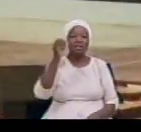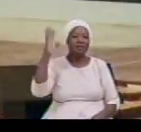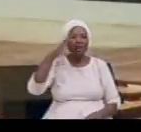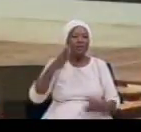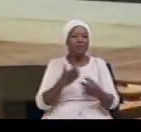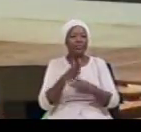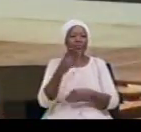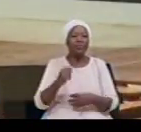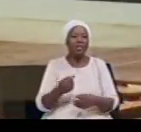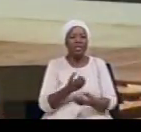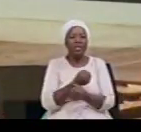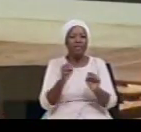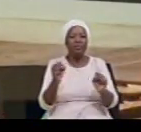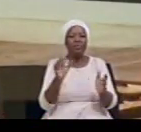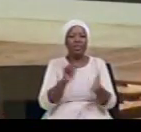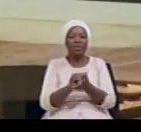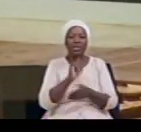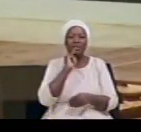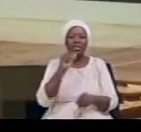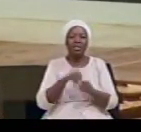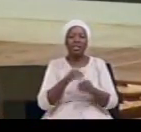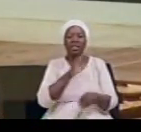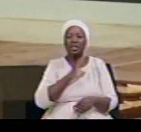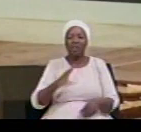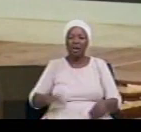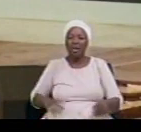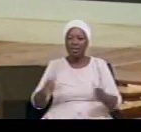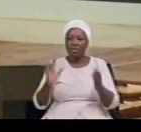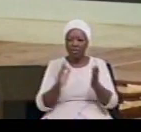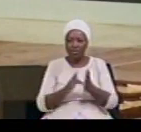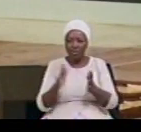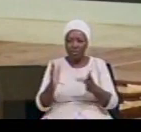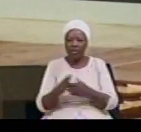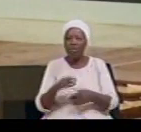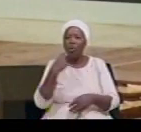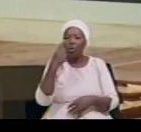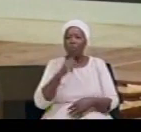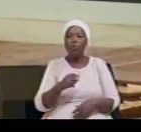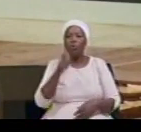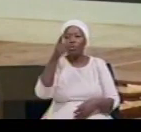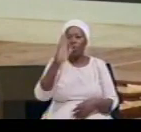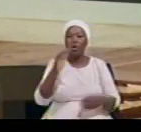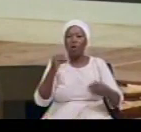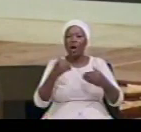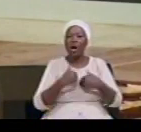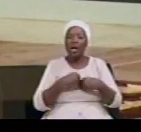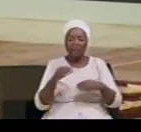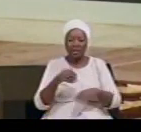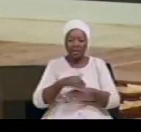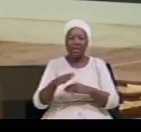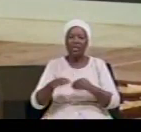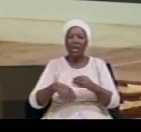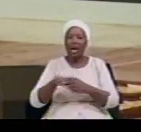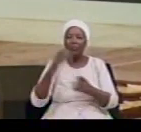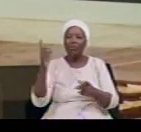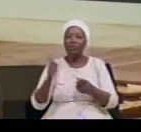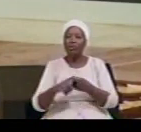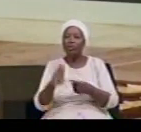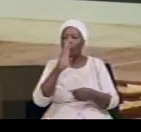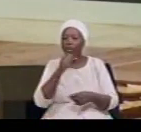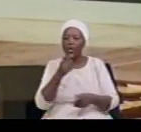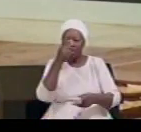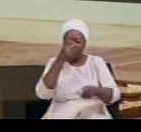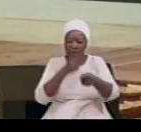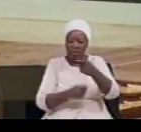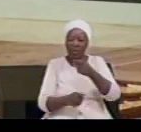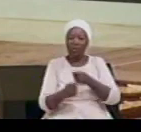redemption that is in Christ Jesus, whom God has set forth to be a